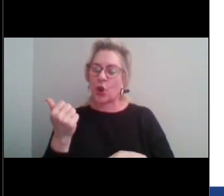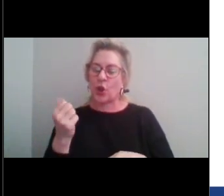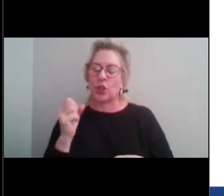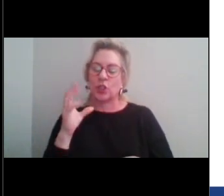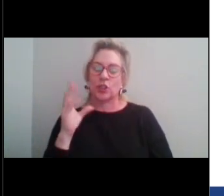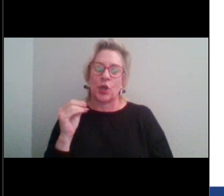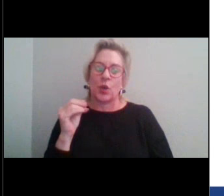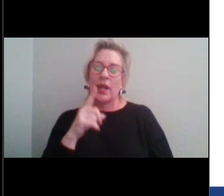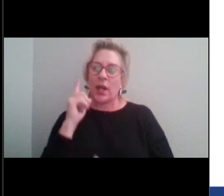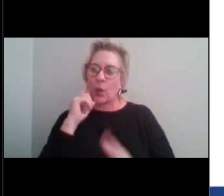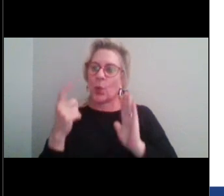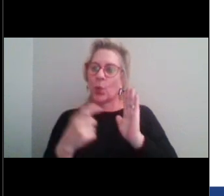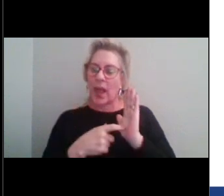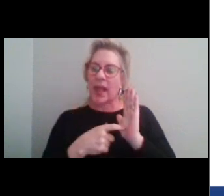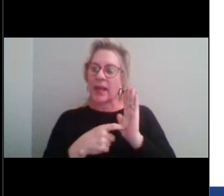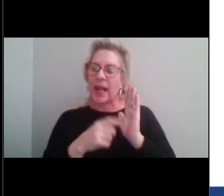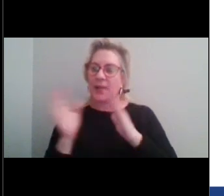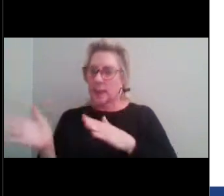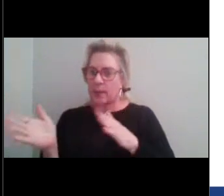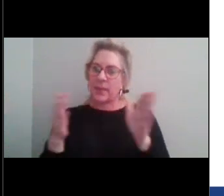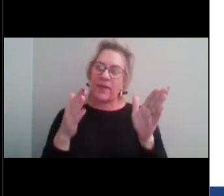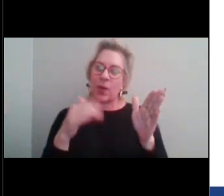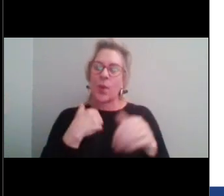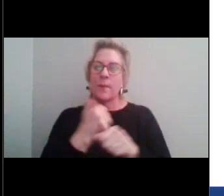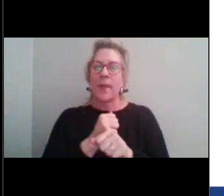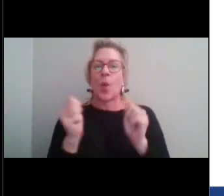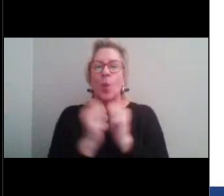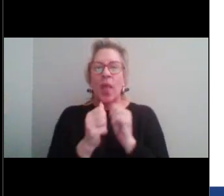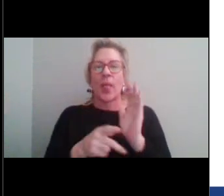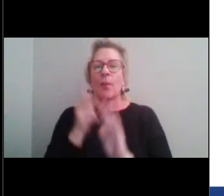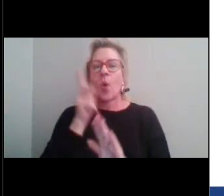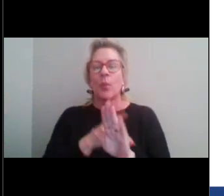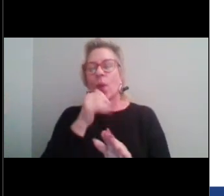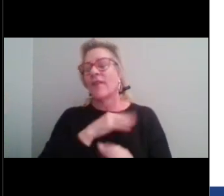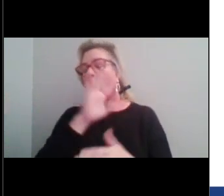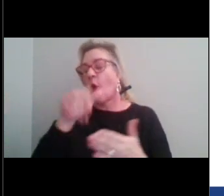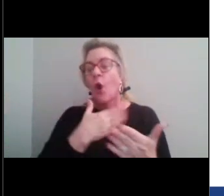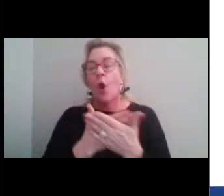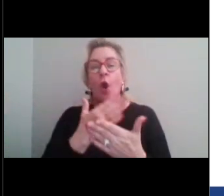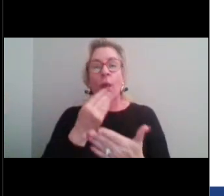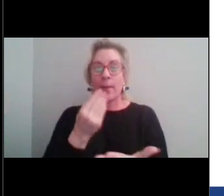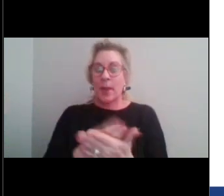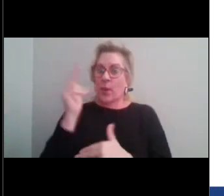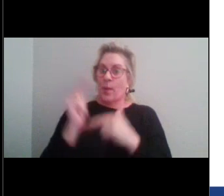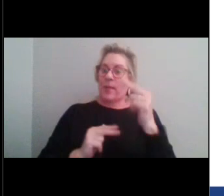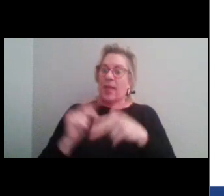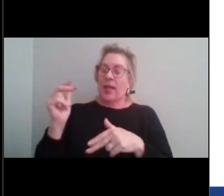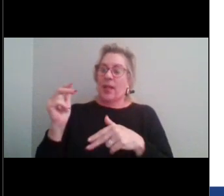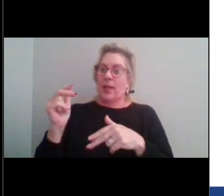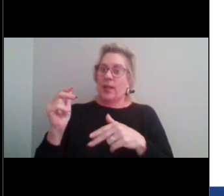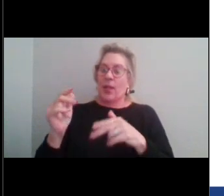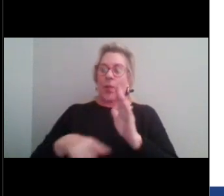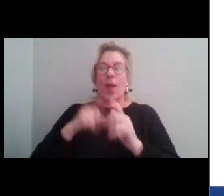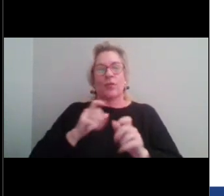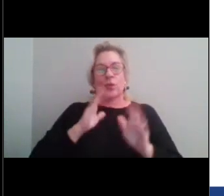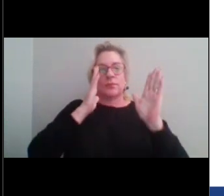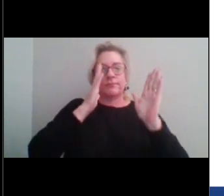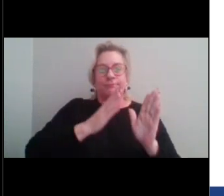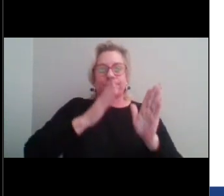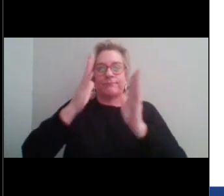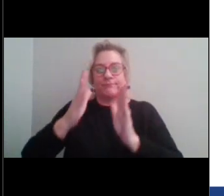is it recognized a pivot that we made on the program, which is, look, we don't have all the money to build all of it at once. We got to do it in building blocks. We